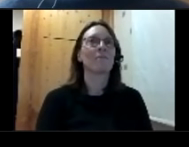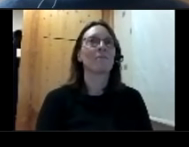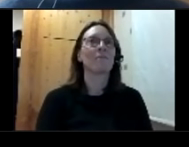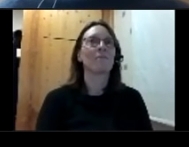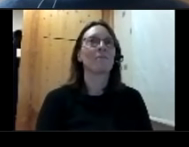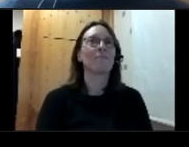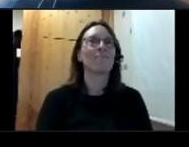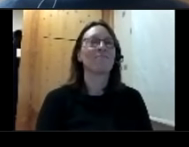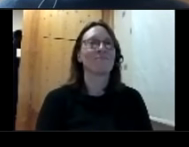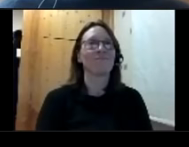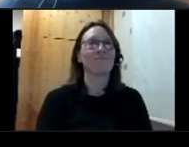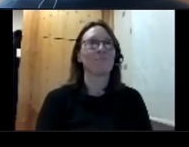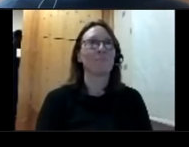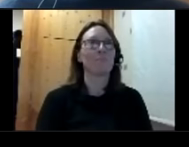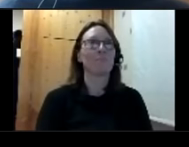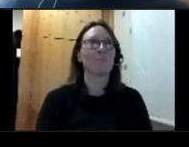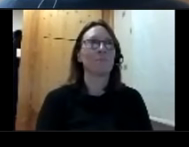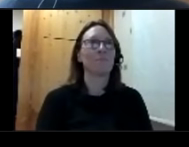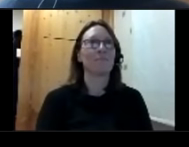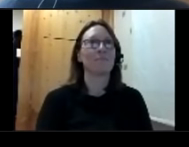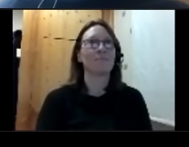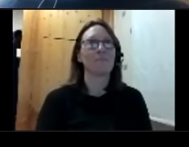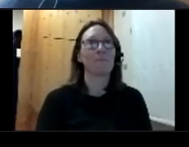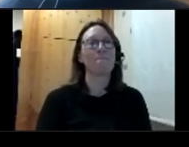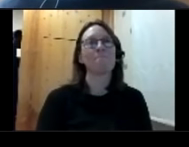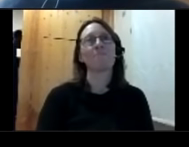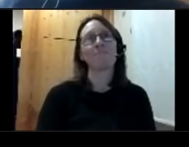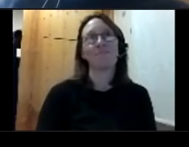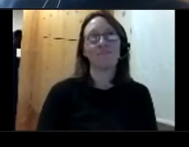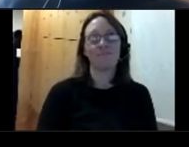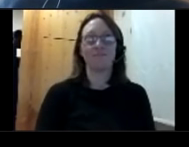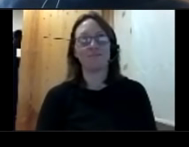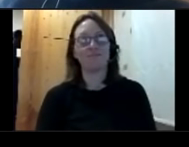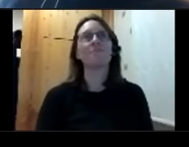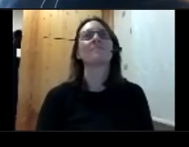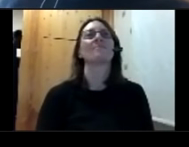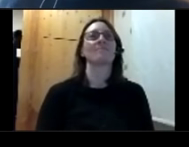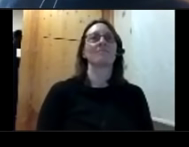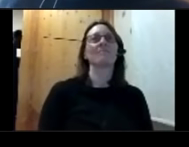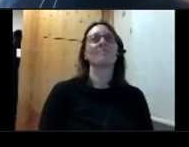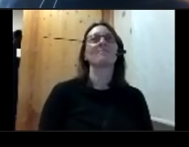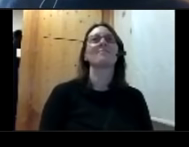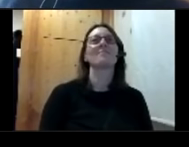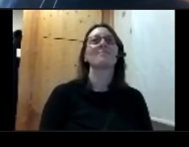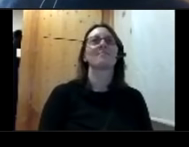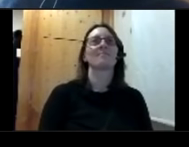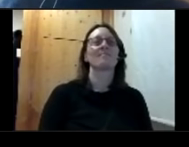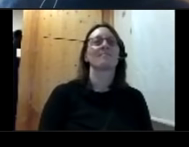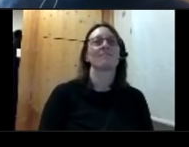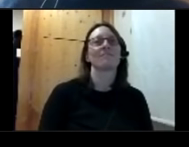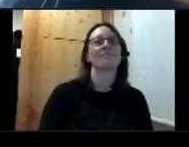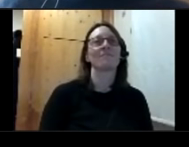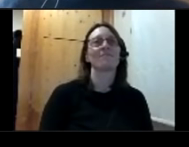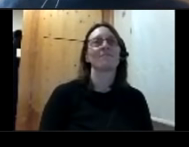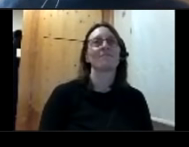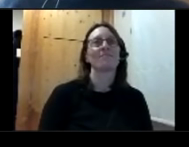some questions coming in. Please do keep asking questions on the question box. We're going to answer them as we go along. There's also plenty of time at the end for questions